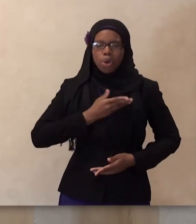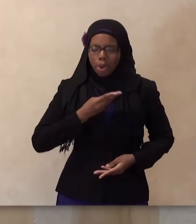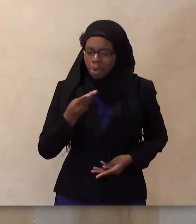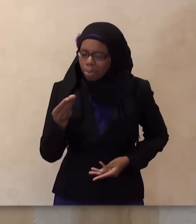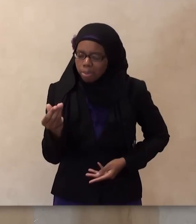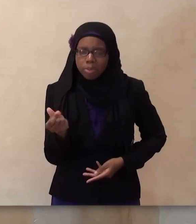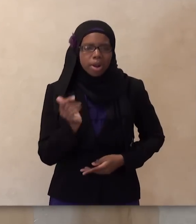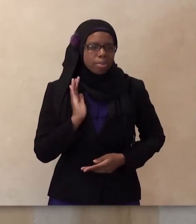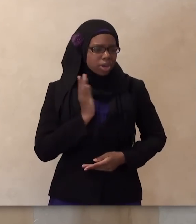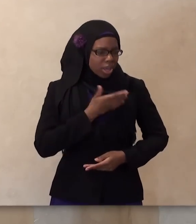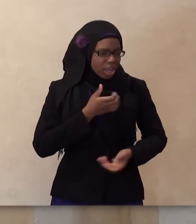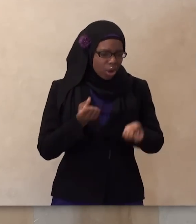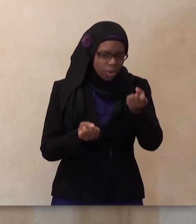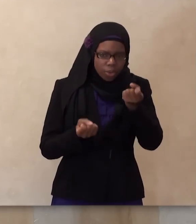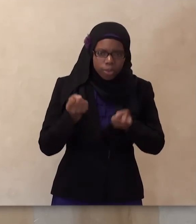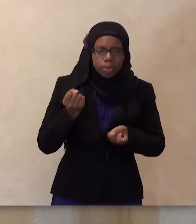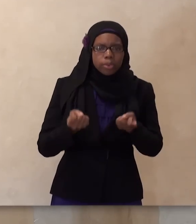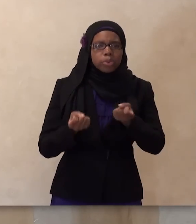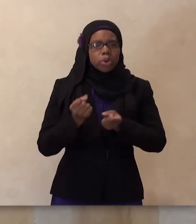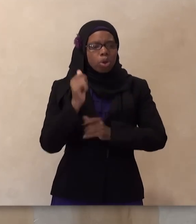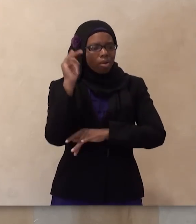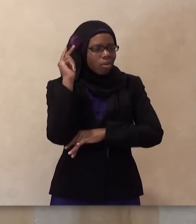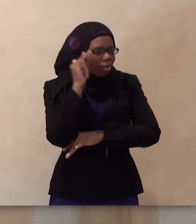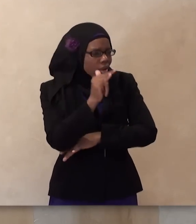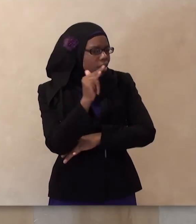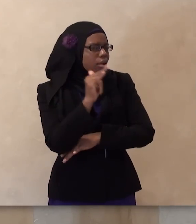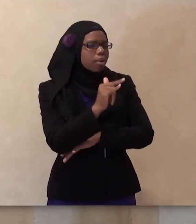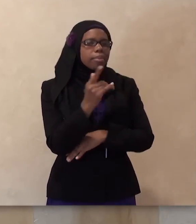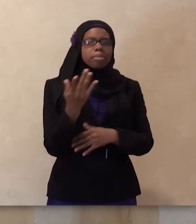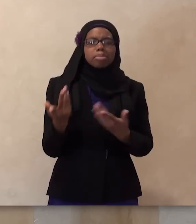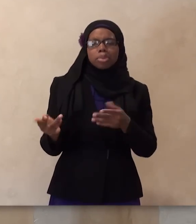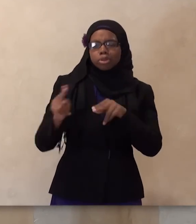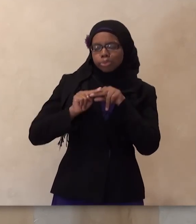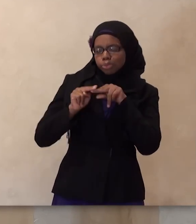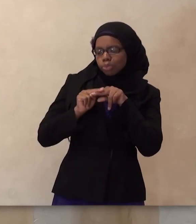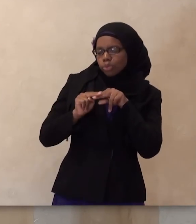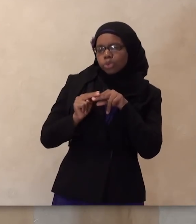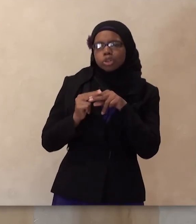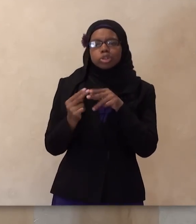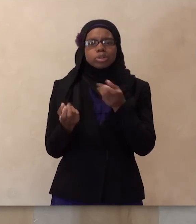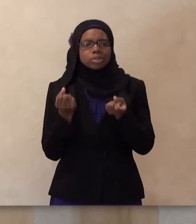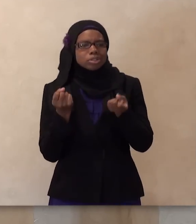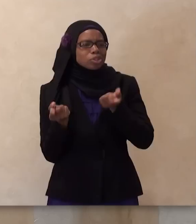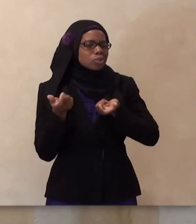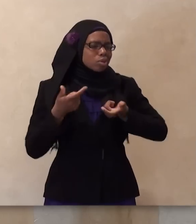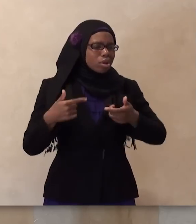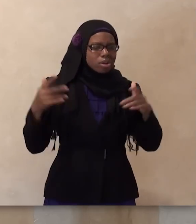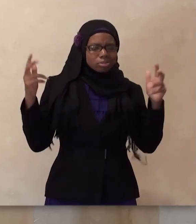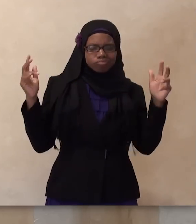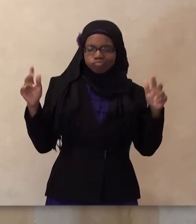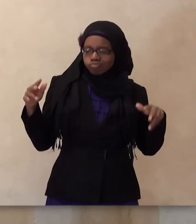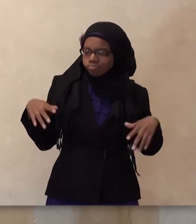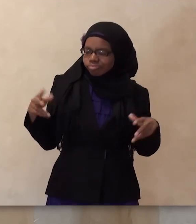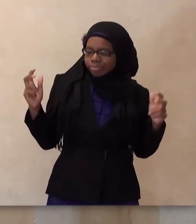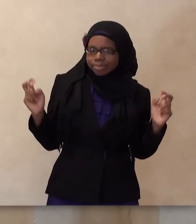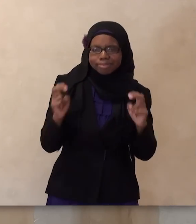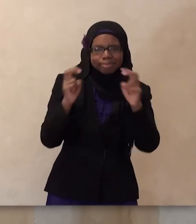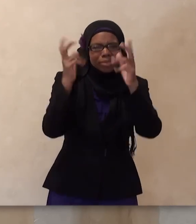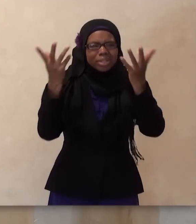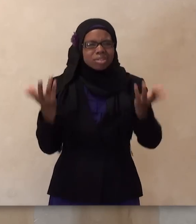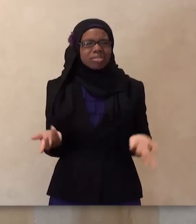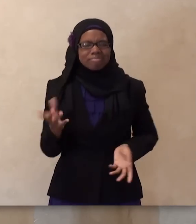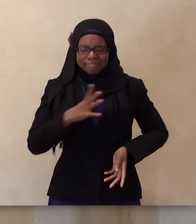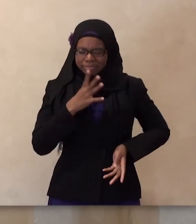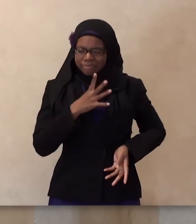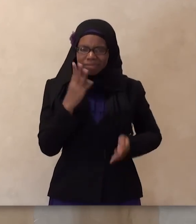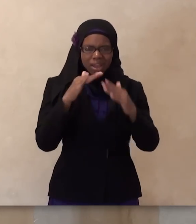our these aeroplanes and these trains and these cars and big houses and these mansions and everything. My brothers